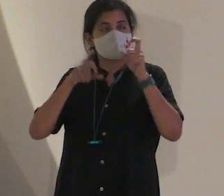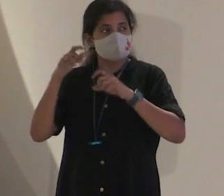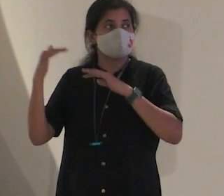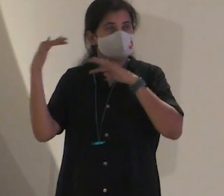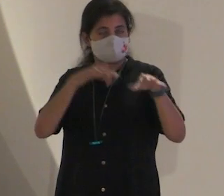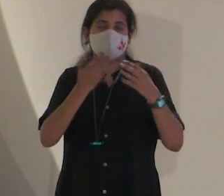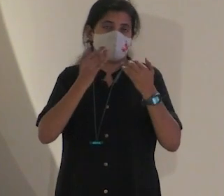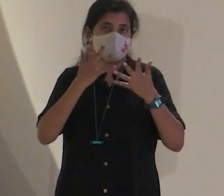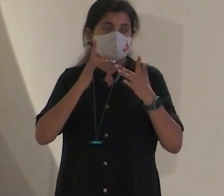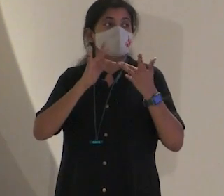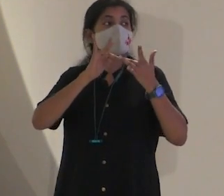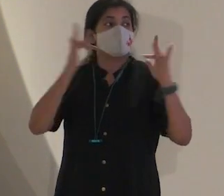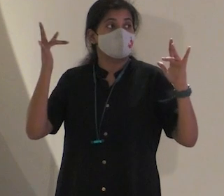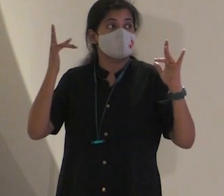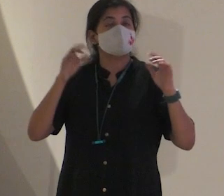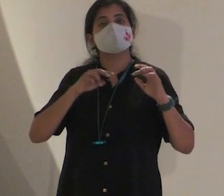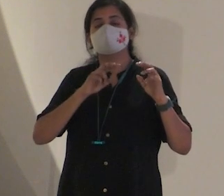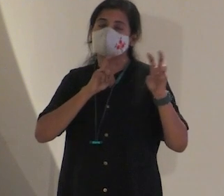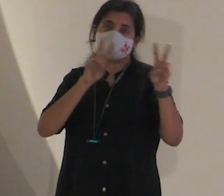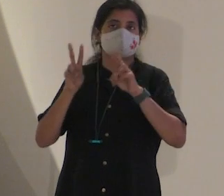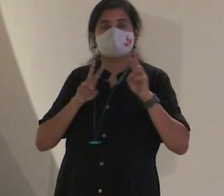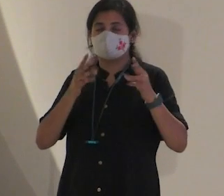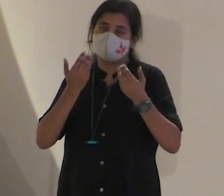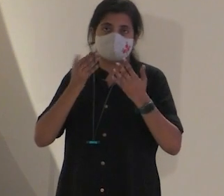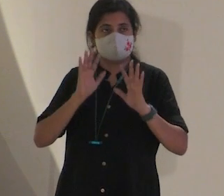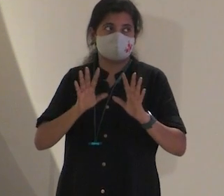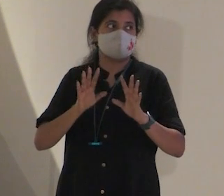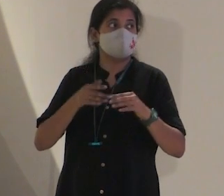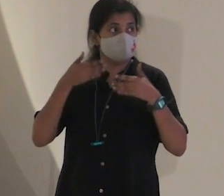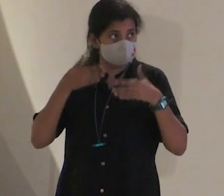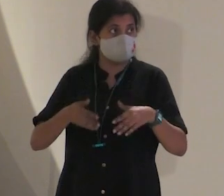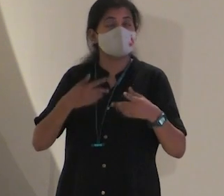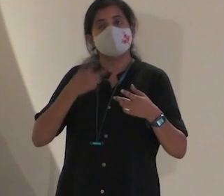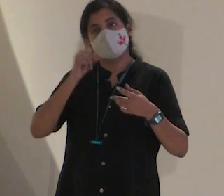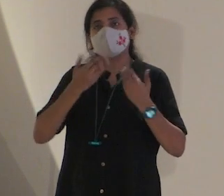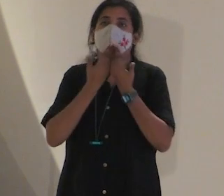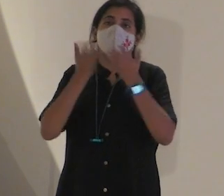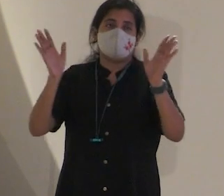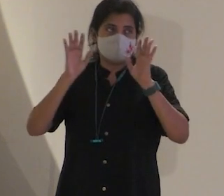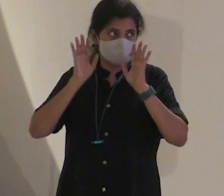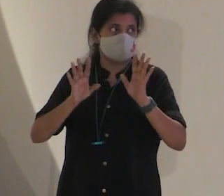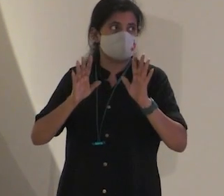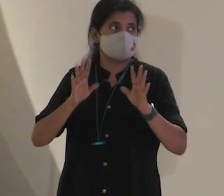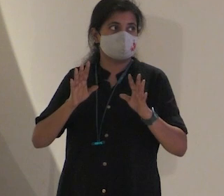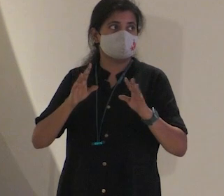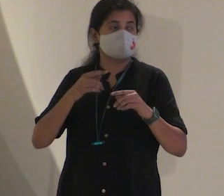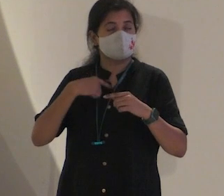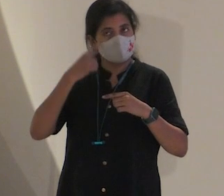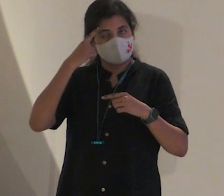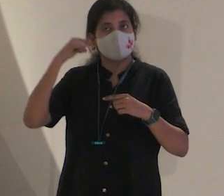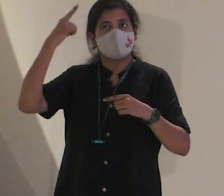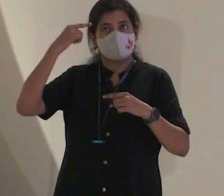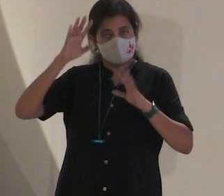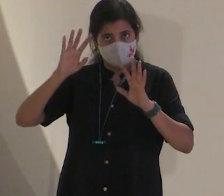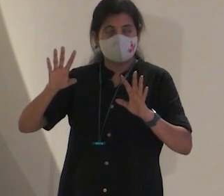outreach was much wider during this period. Now that we have reopened, in my head I've always perceived